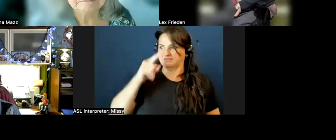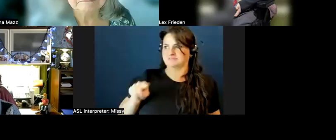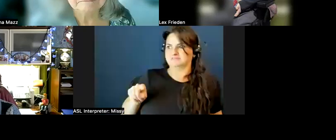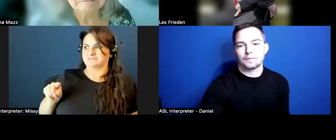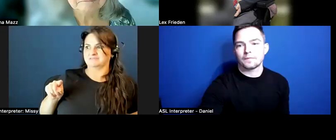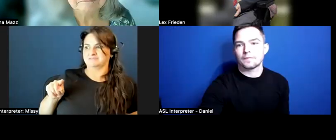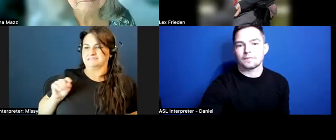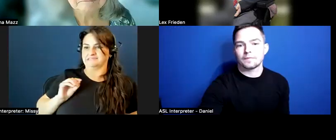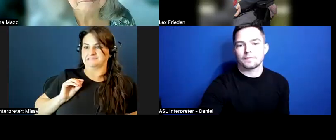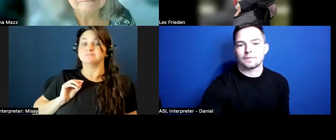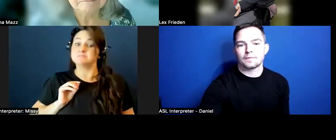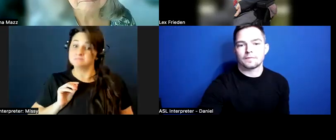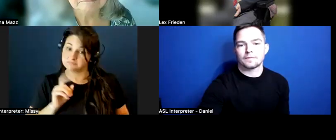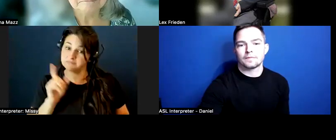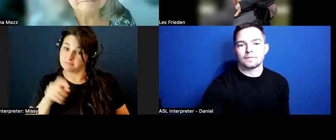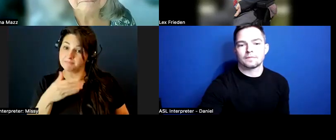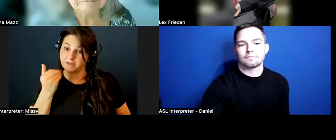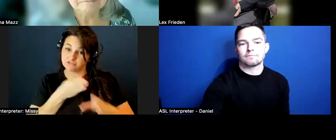you better get yourself straight